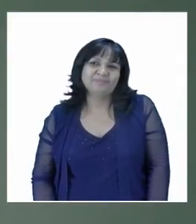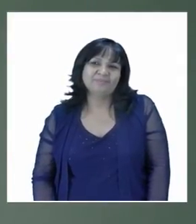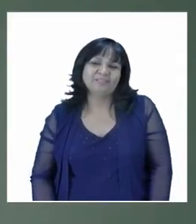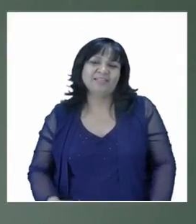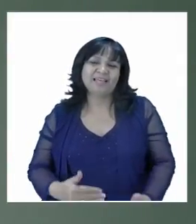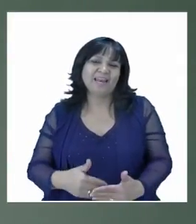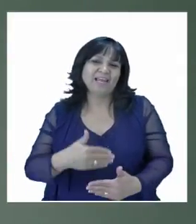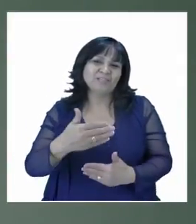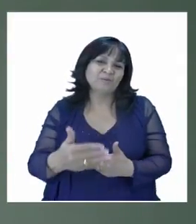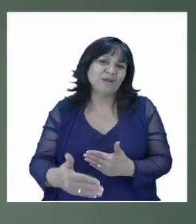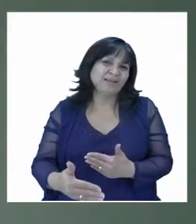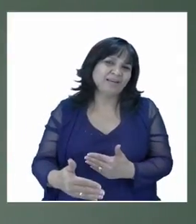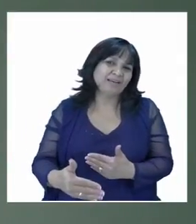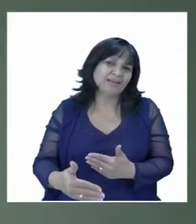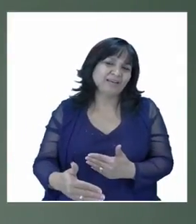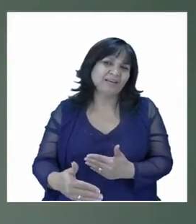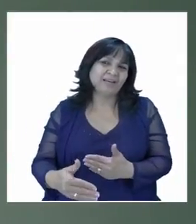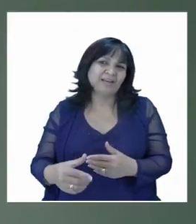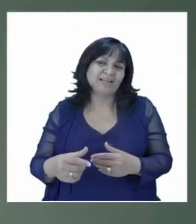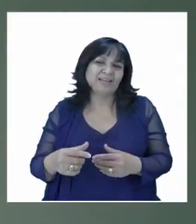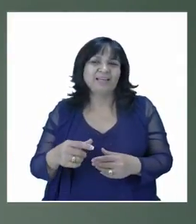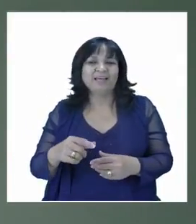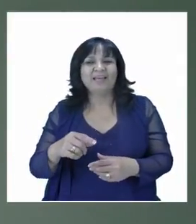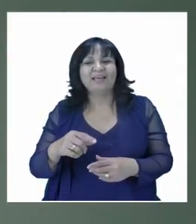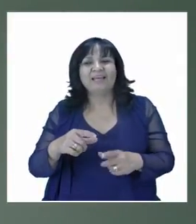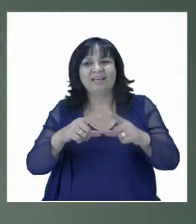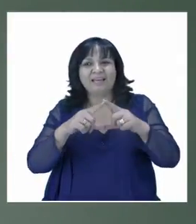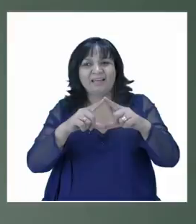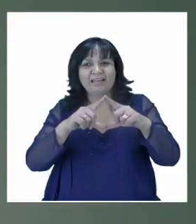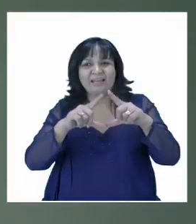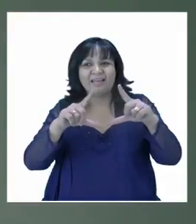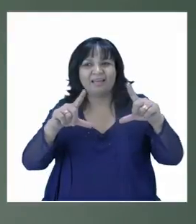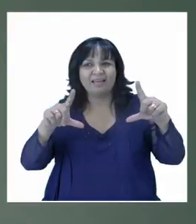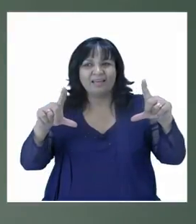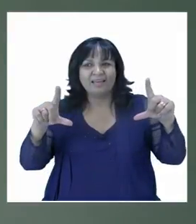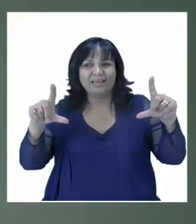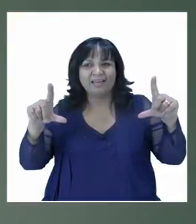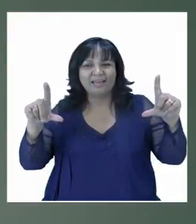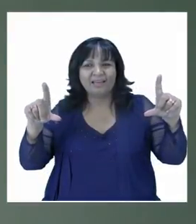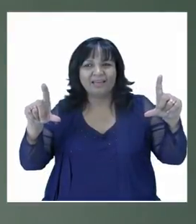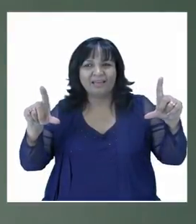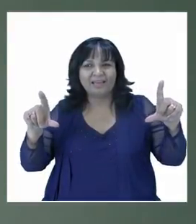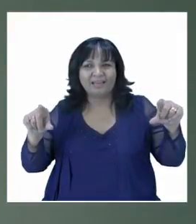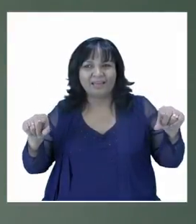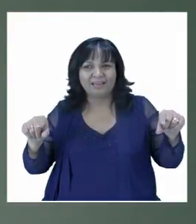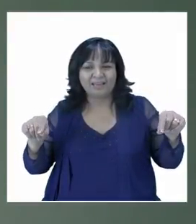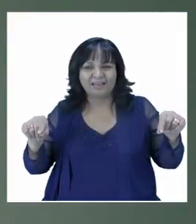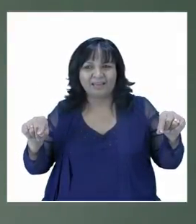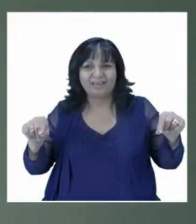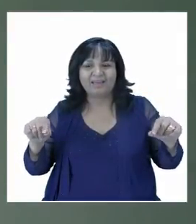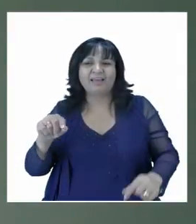is rectangle. Everybody, let us say